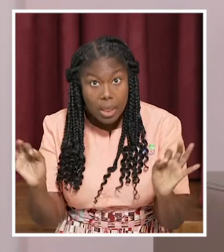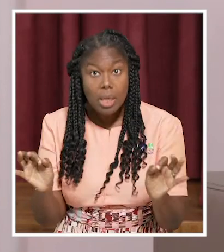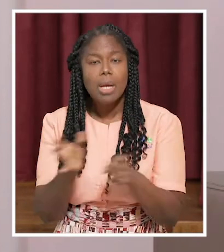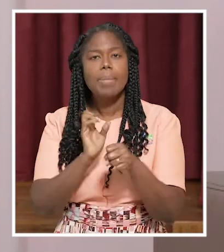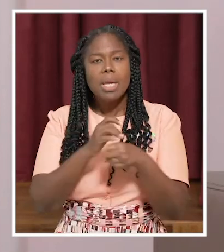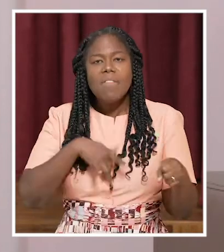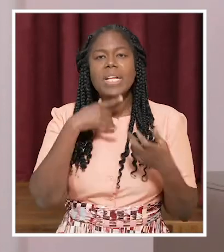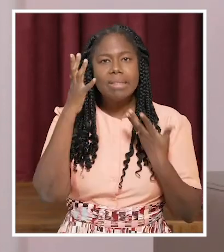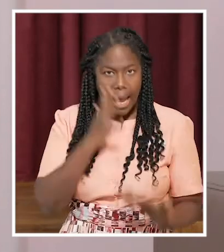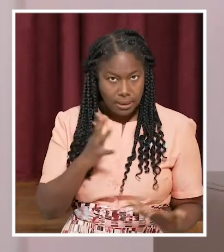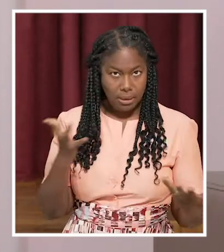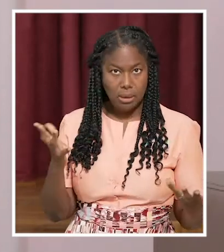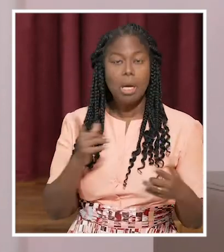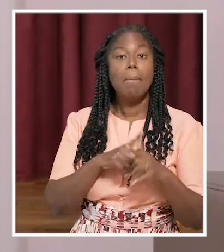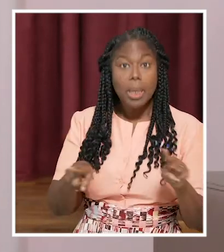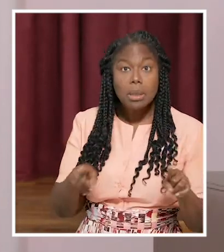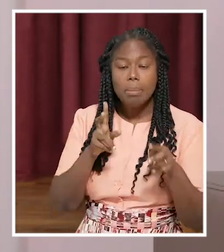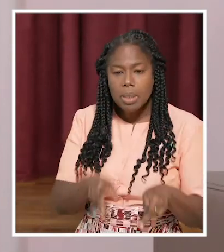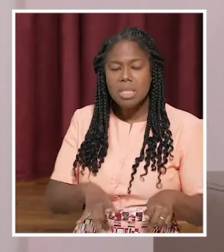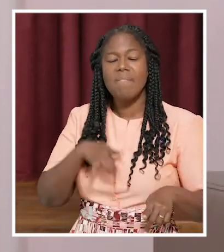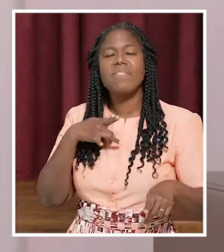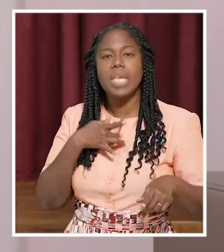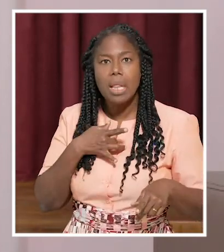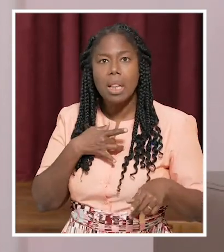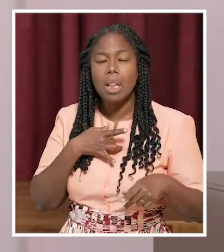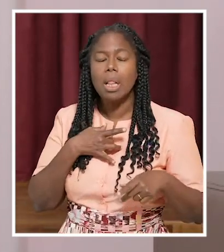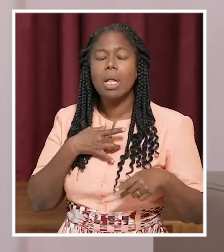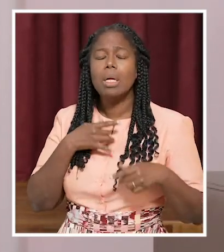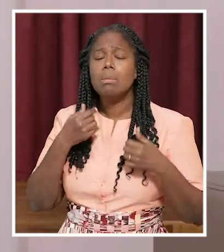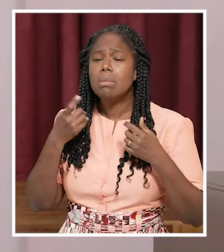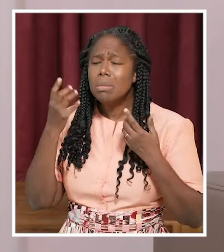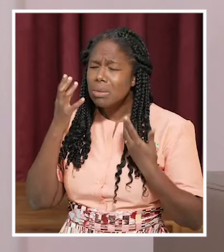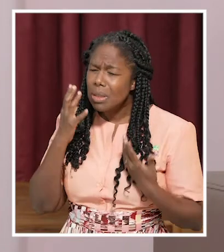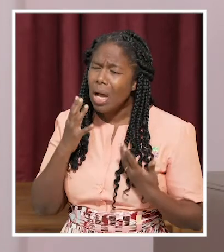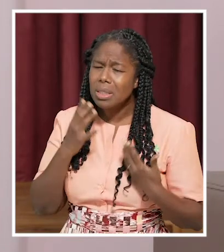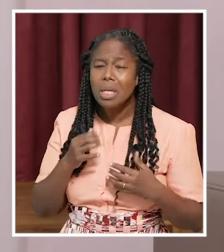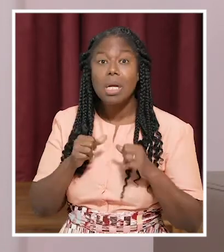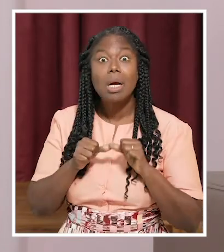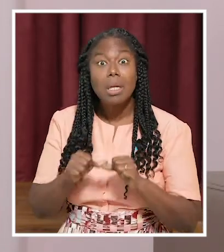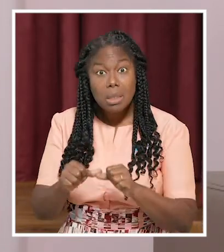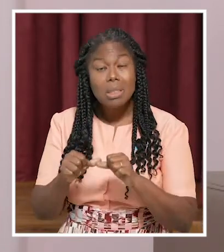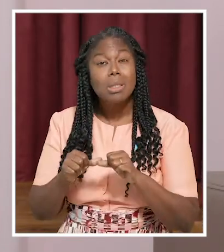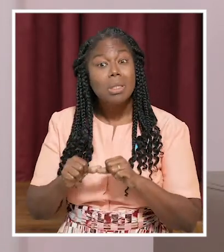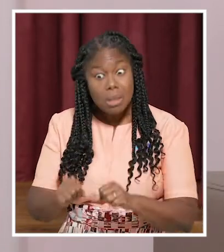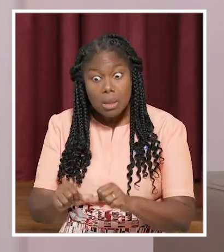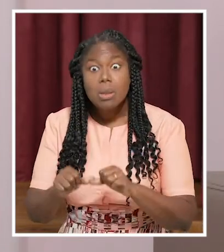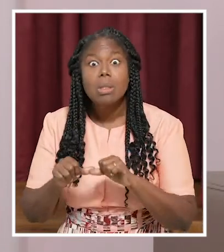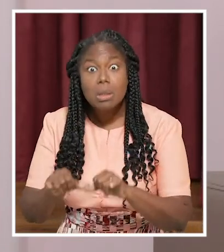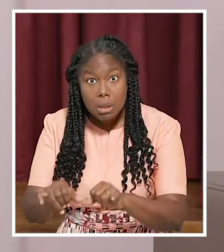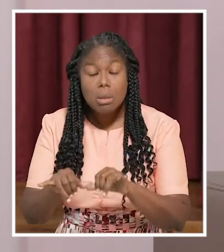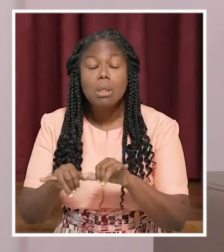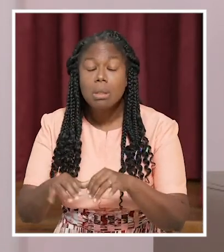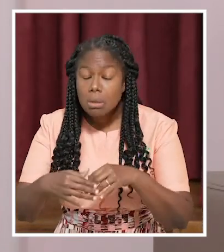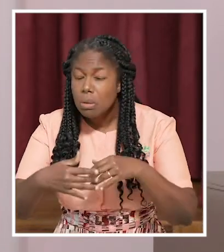what we describe it as an enduring or persistent sad mood. And that can be going on